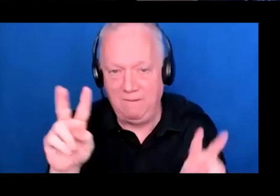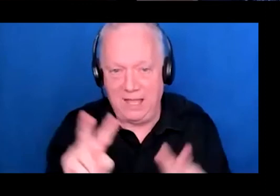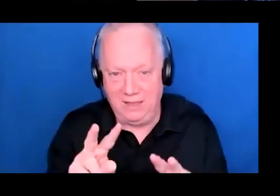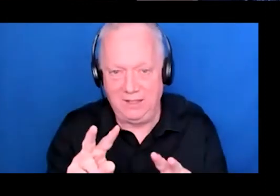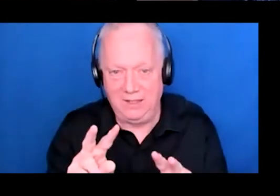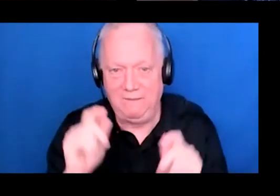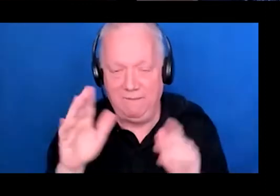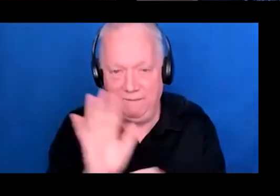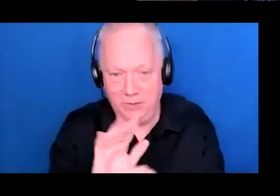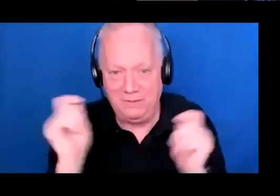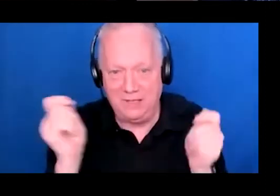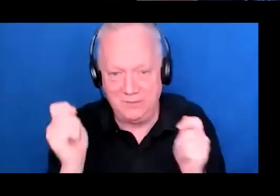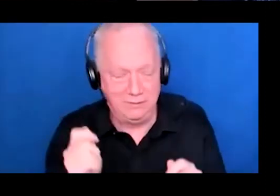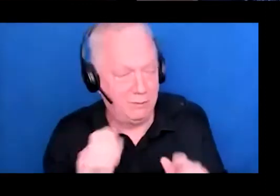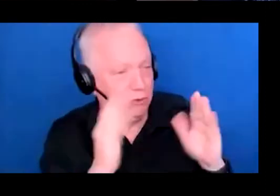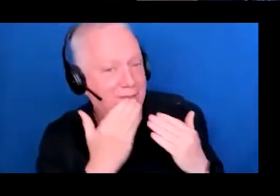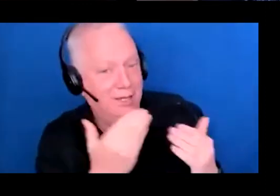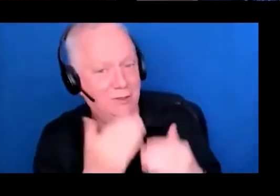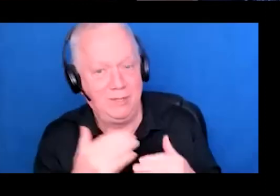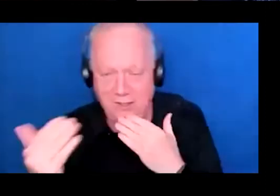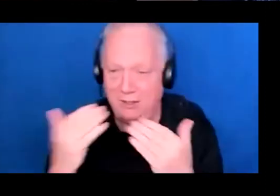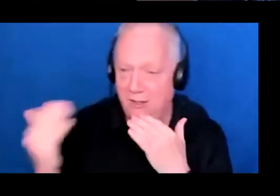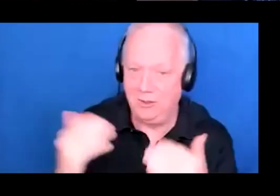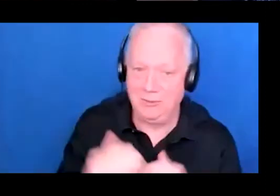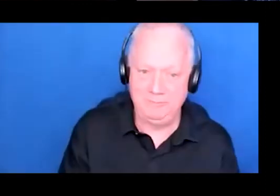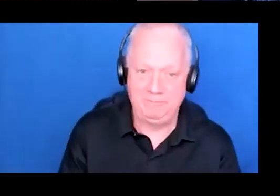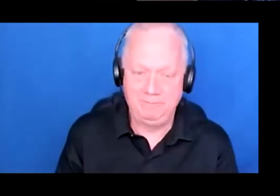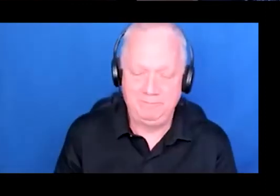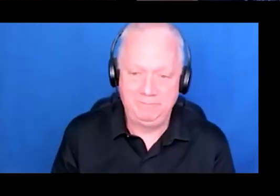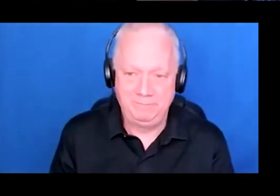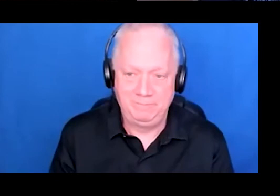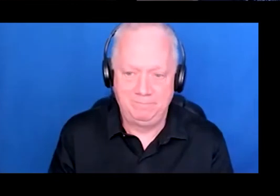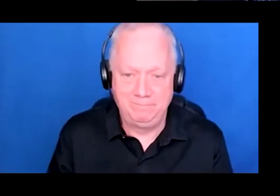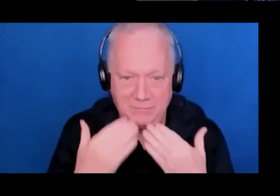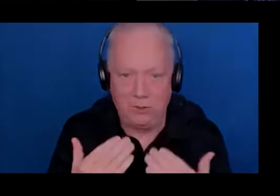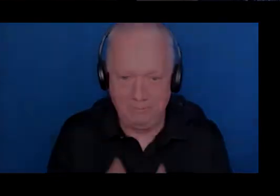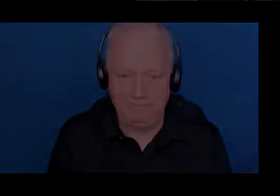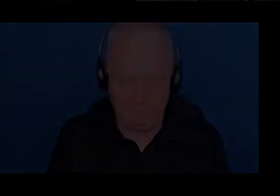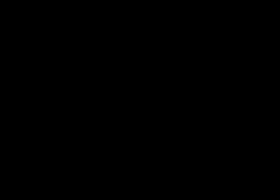That would be great. Thank you. Thank you. Thank you very much. Thank you.